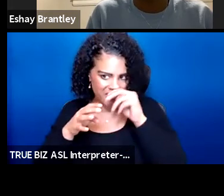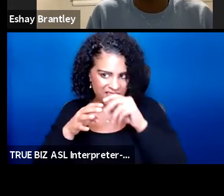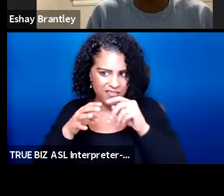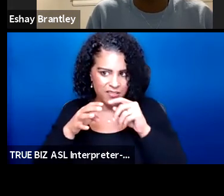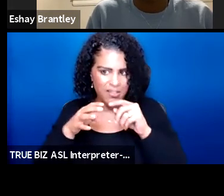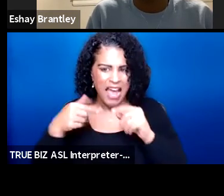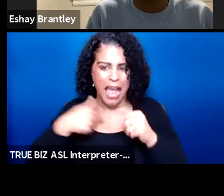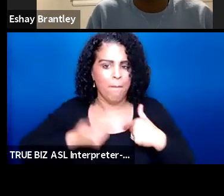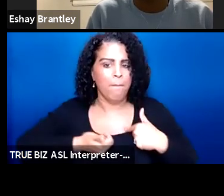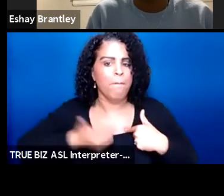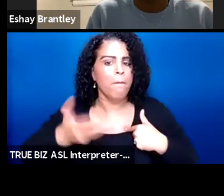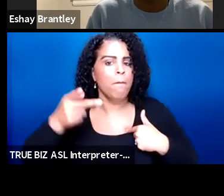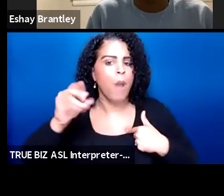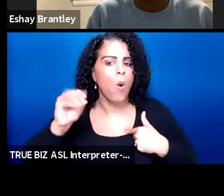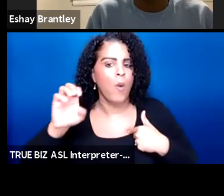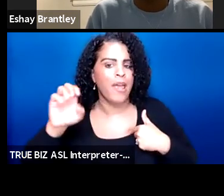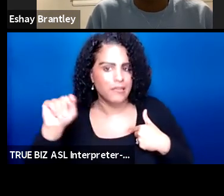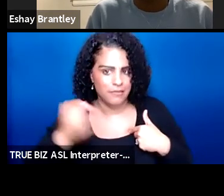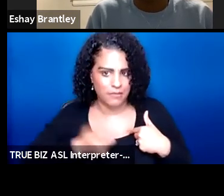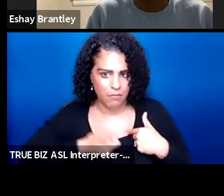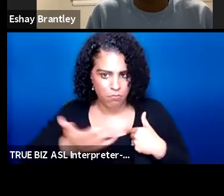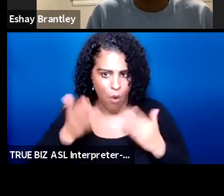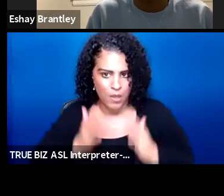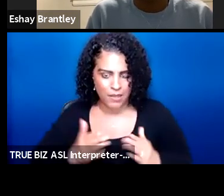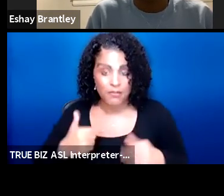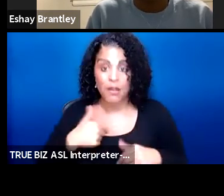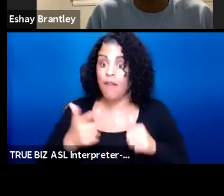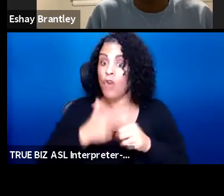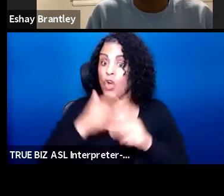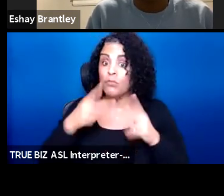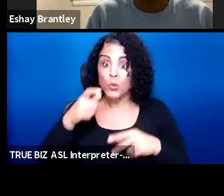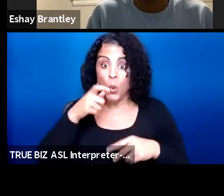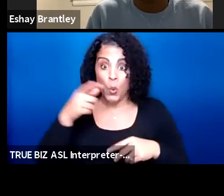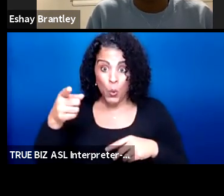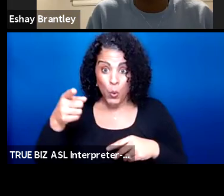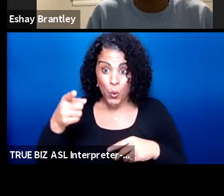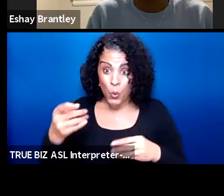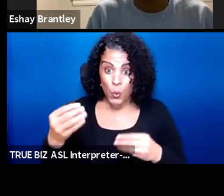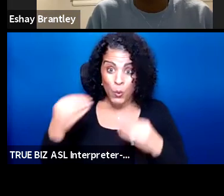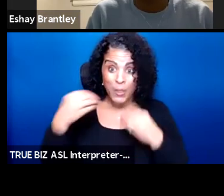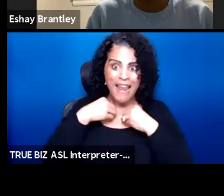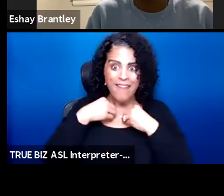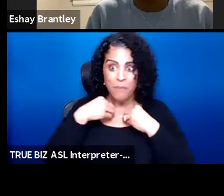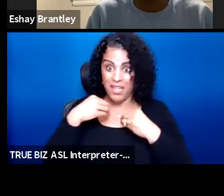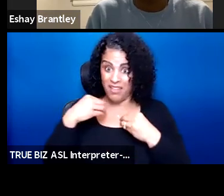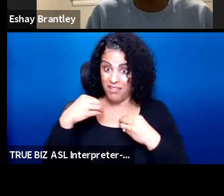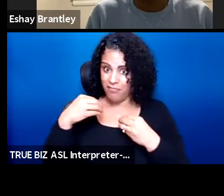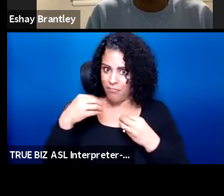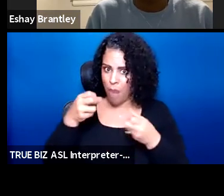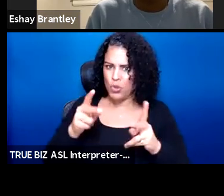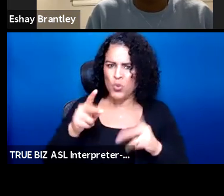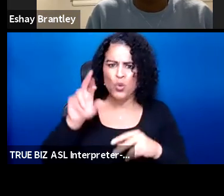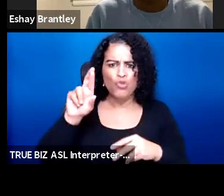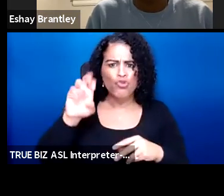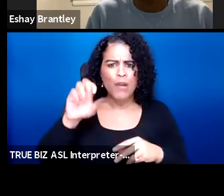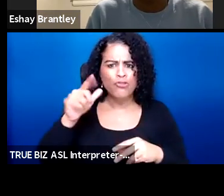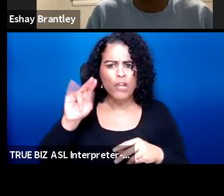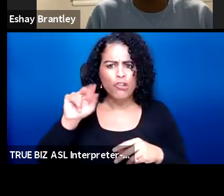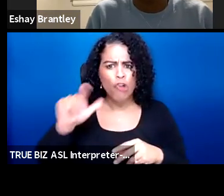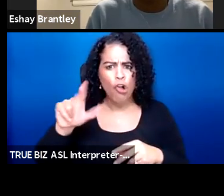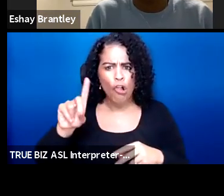poet. And the first person who really gave me a chance was Reginald Edmond,